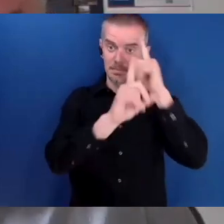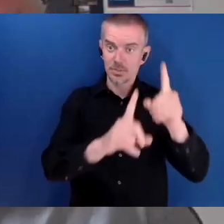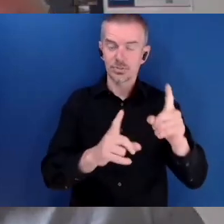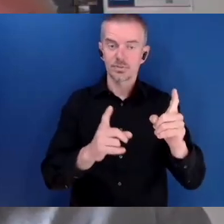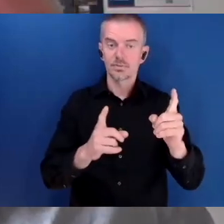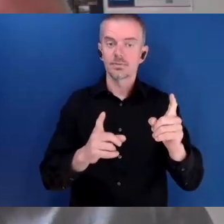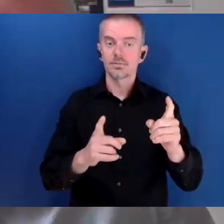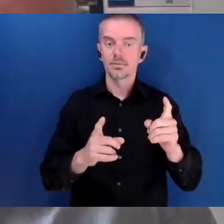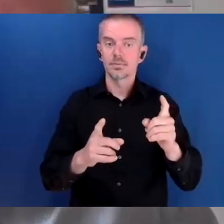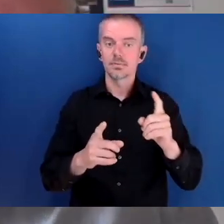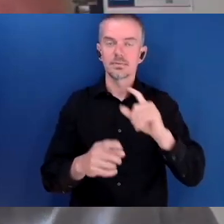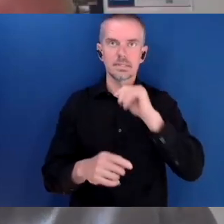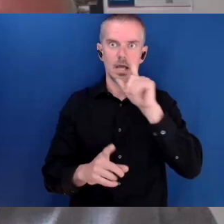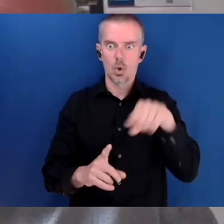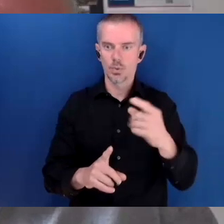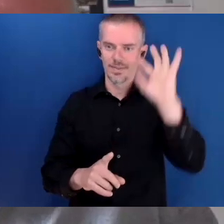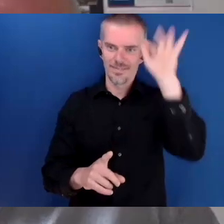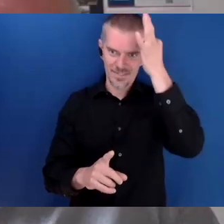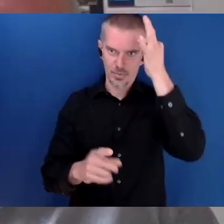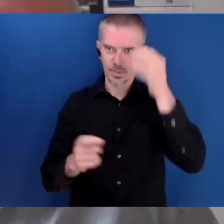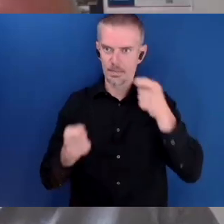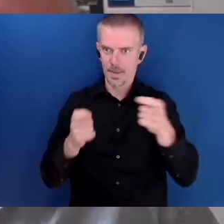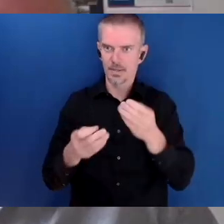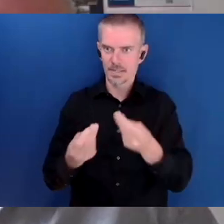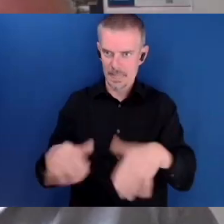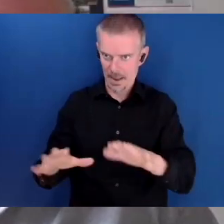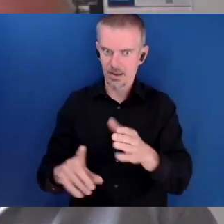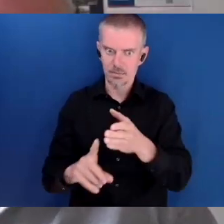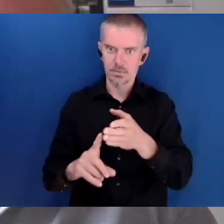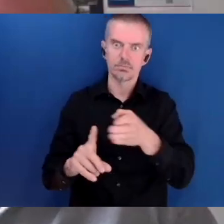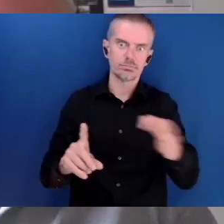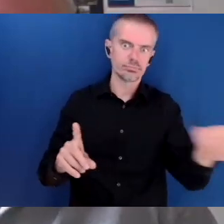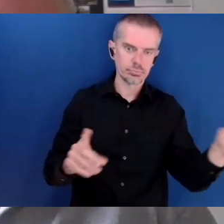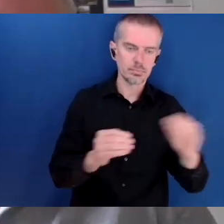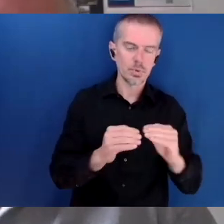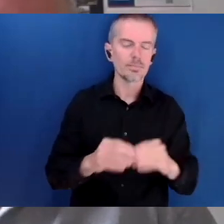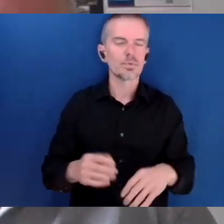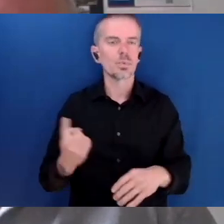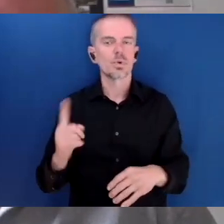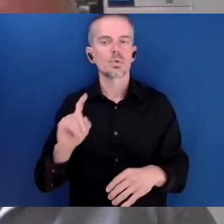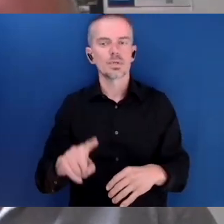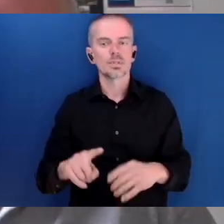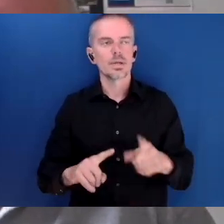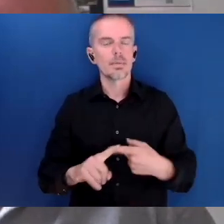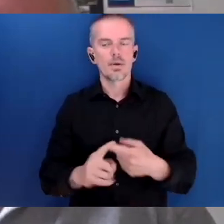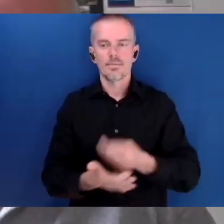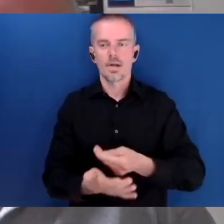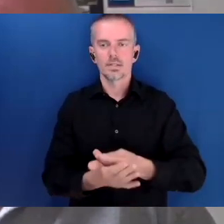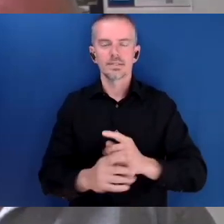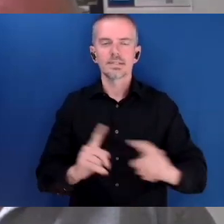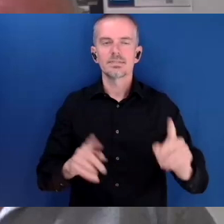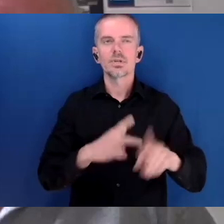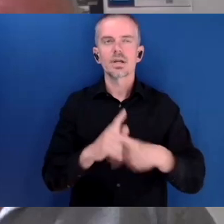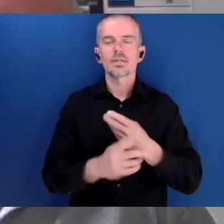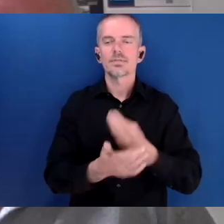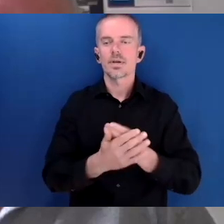beyond federally managed lands. So one question that came in is asking about funds, the types of funds that can be dedicated